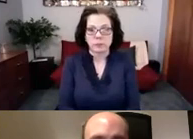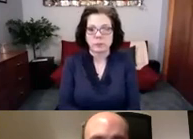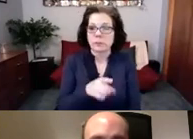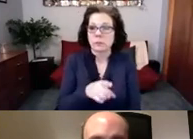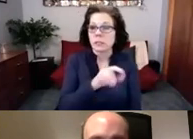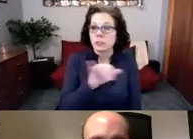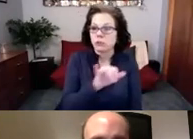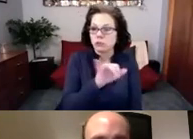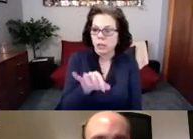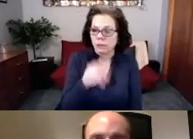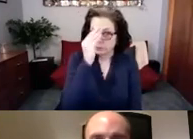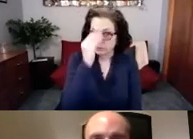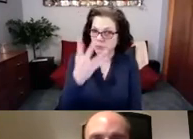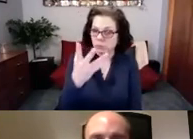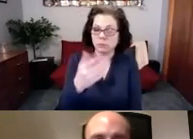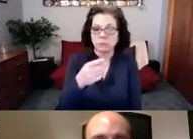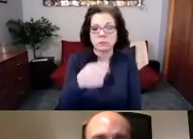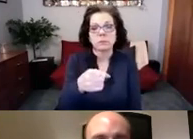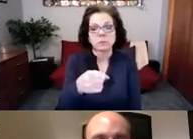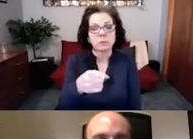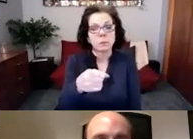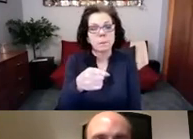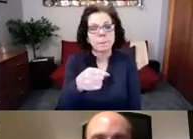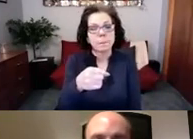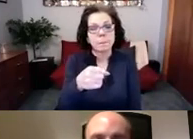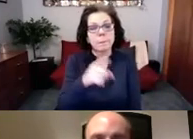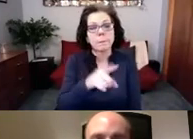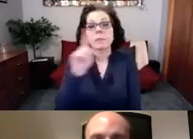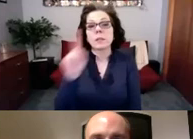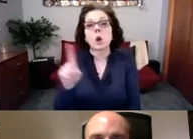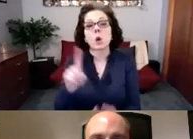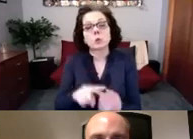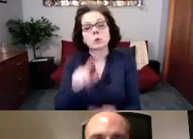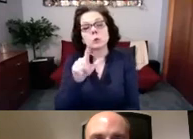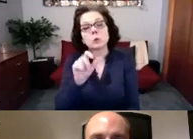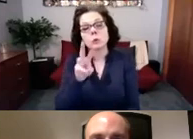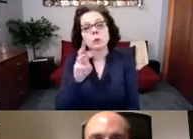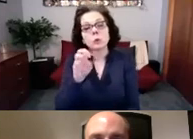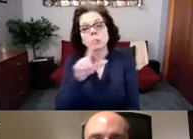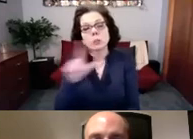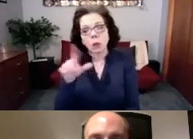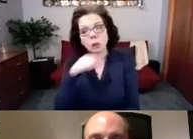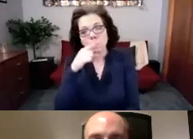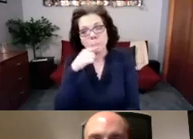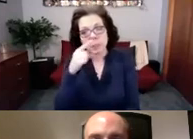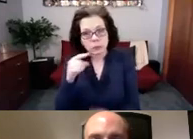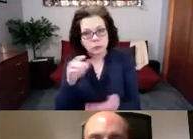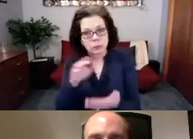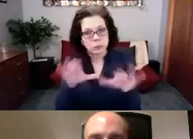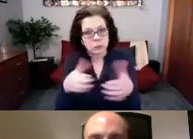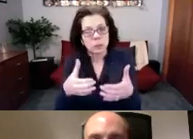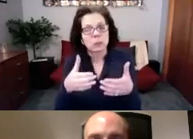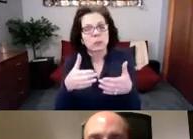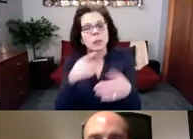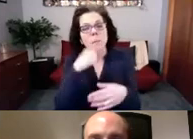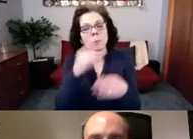this website that we were referencing, if you go to the Lowell Public Schools website, you go to the parents and